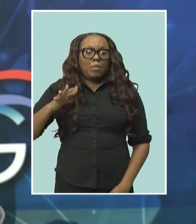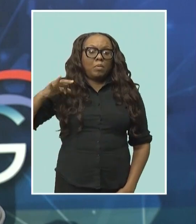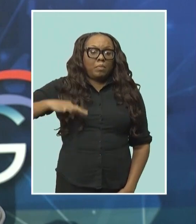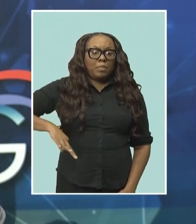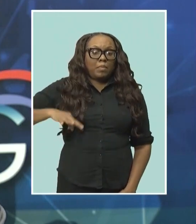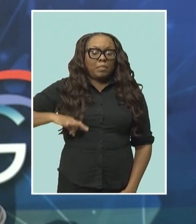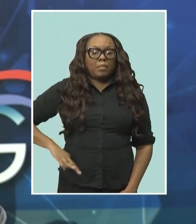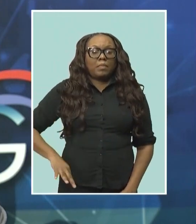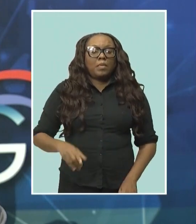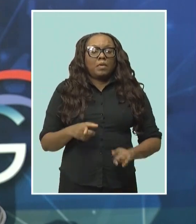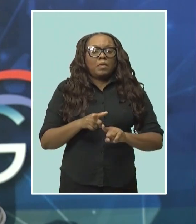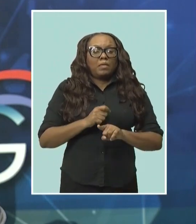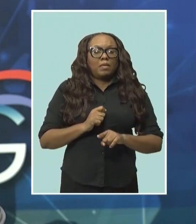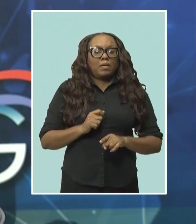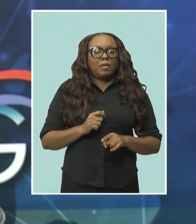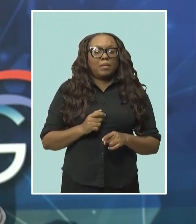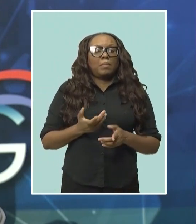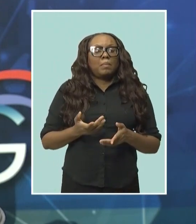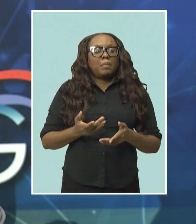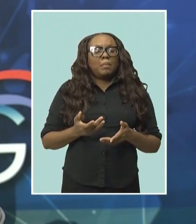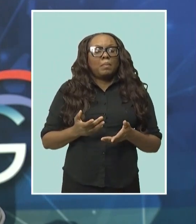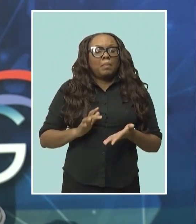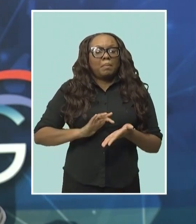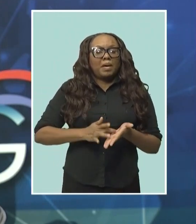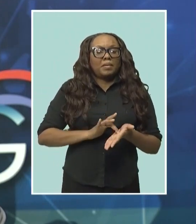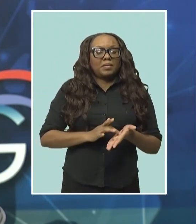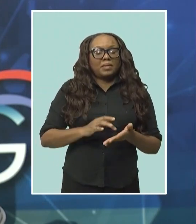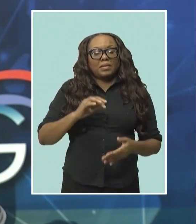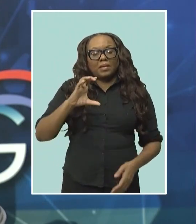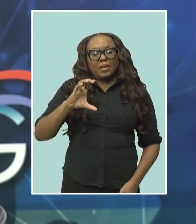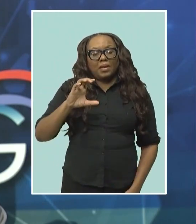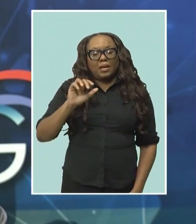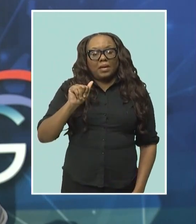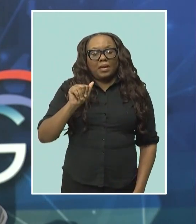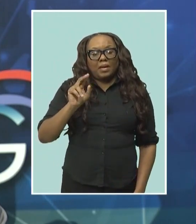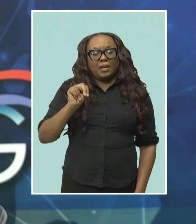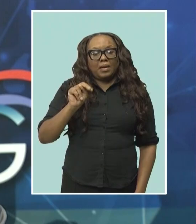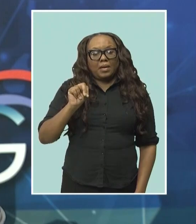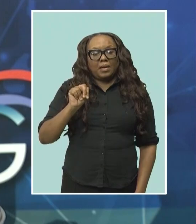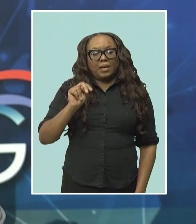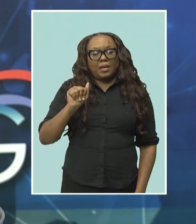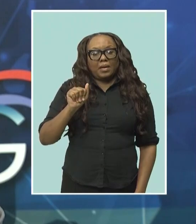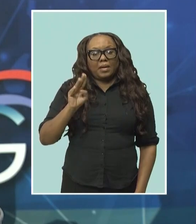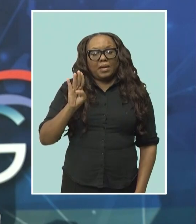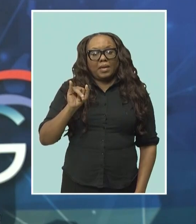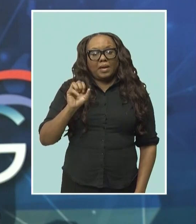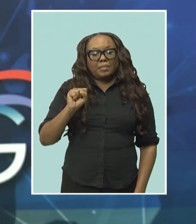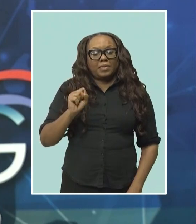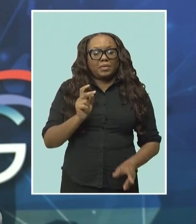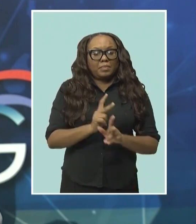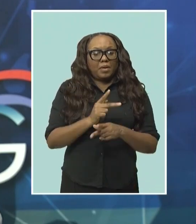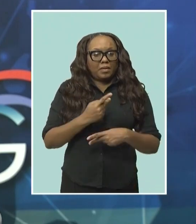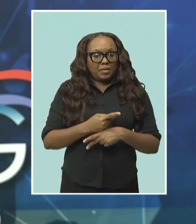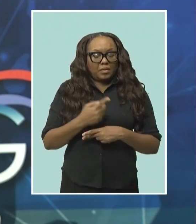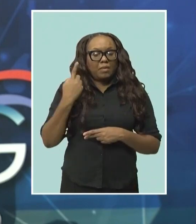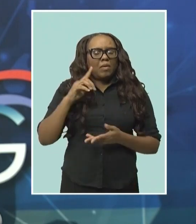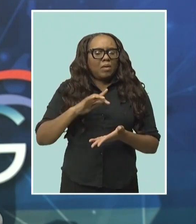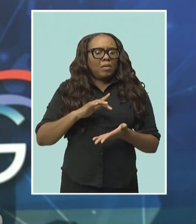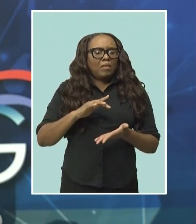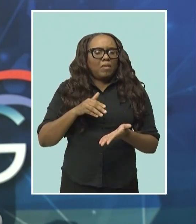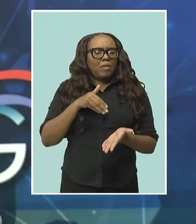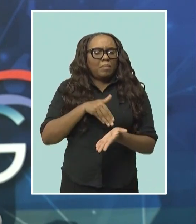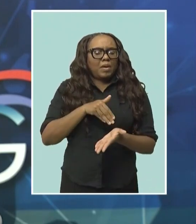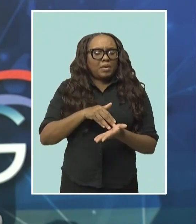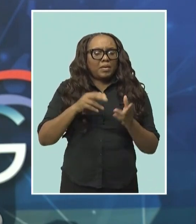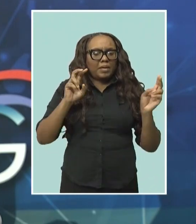use of medicinal cannabis products to treat to their medical issues. This was revealed by the director of the Barbados Drug